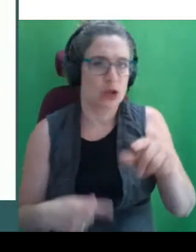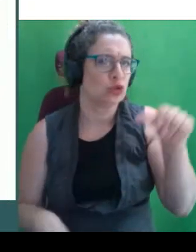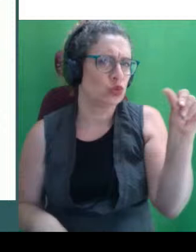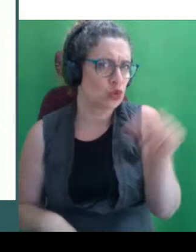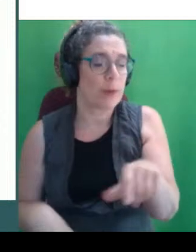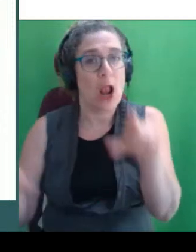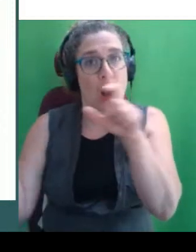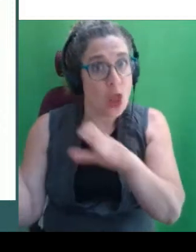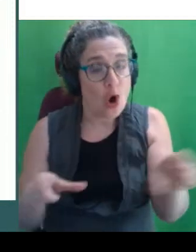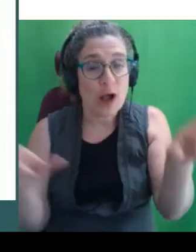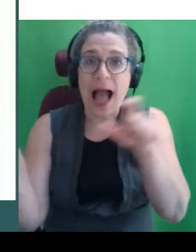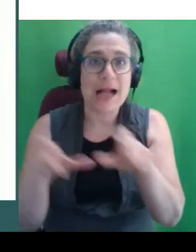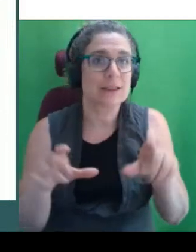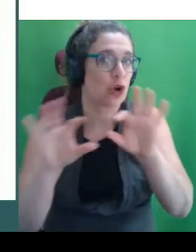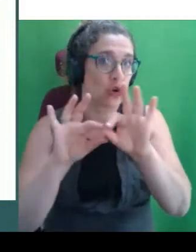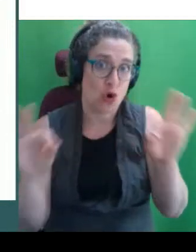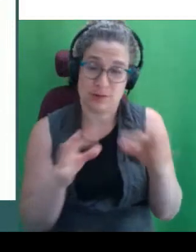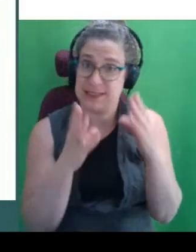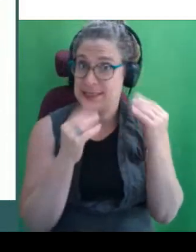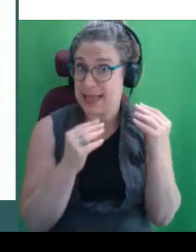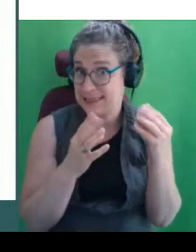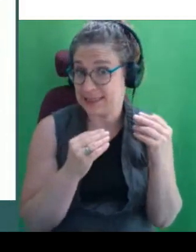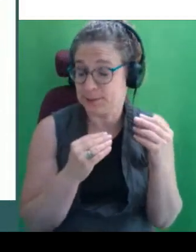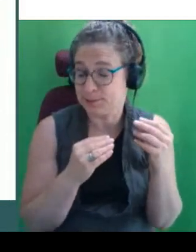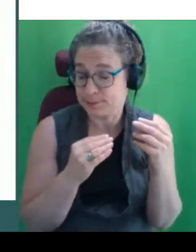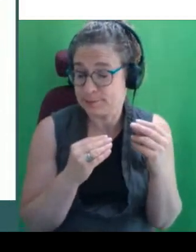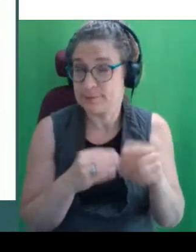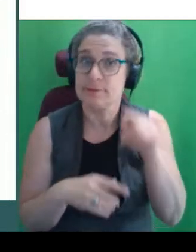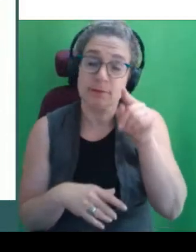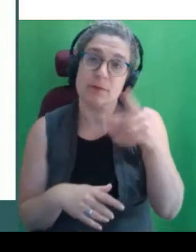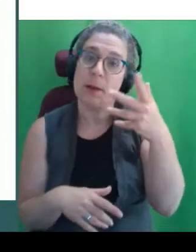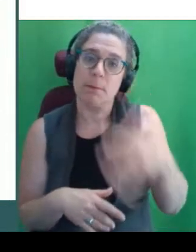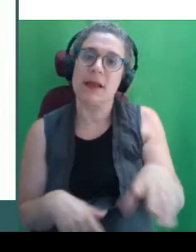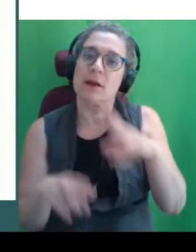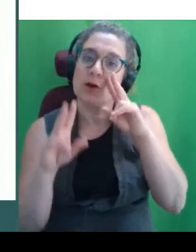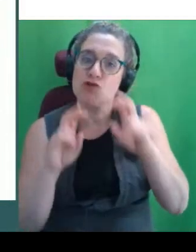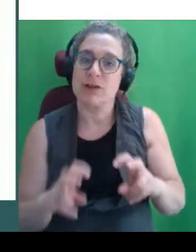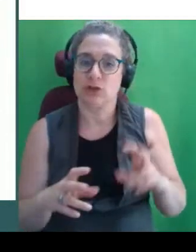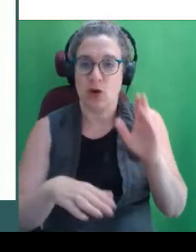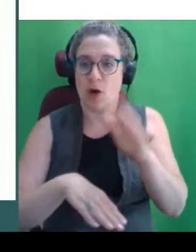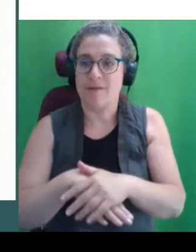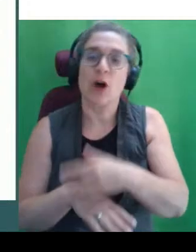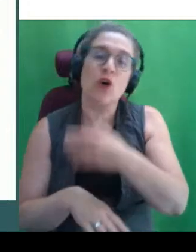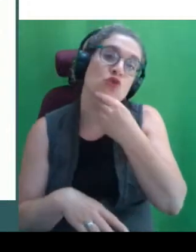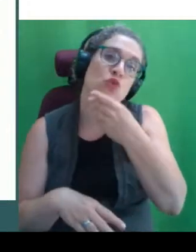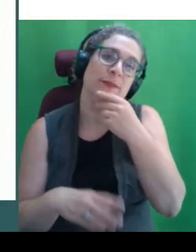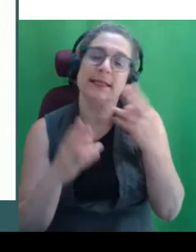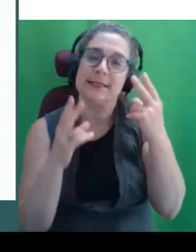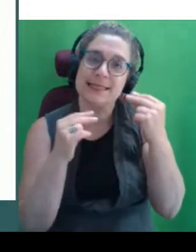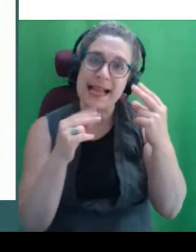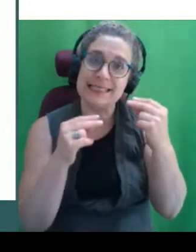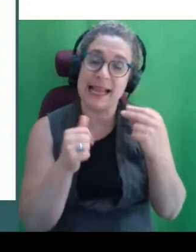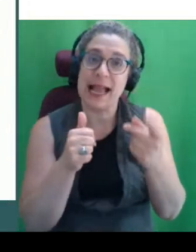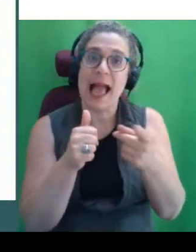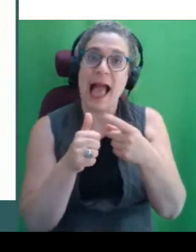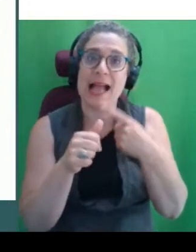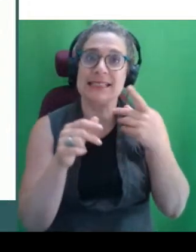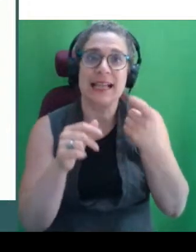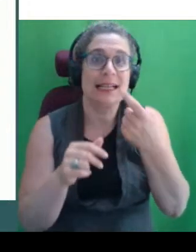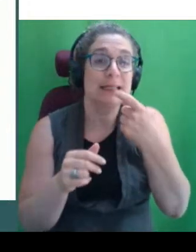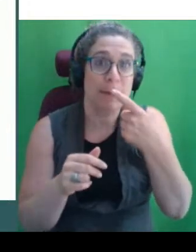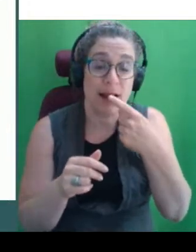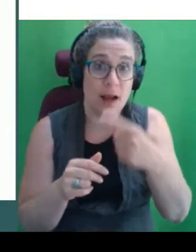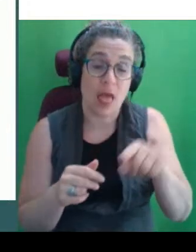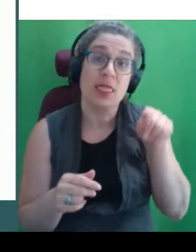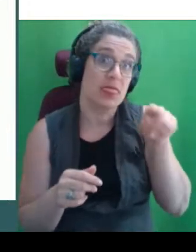non-sedating. There has been research about using sedating antihistamines, and